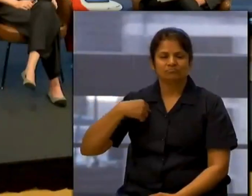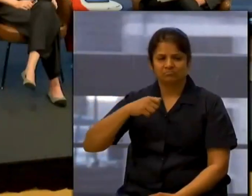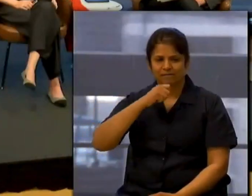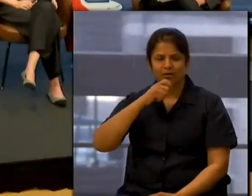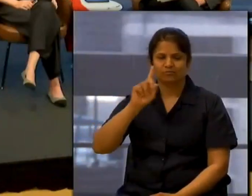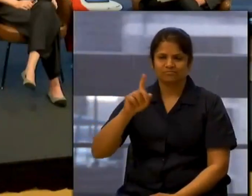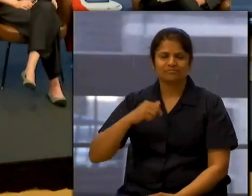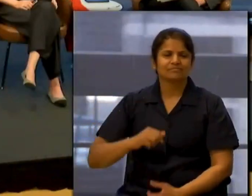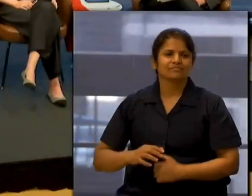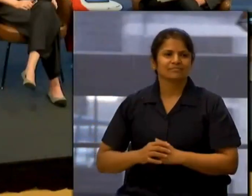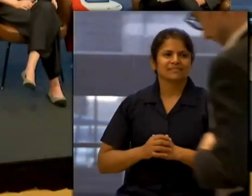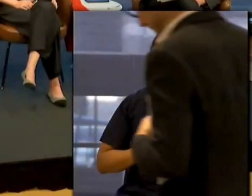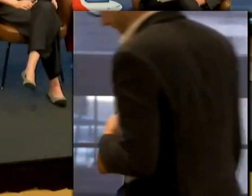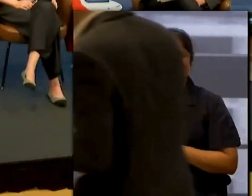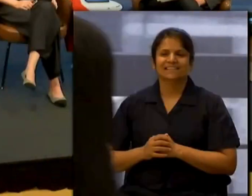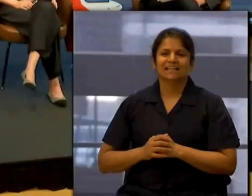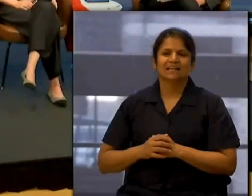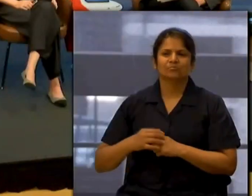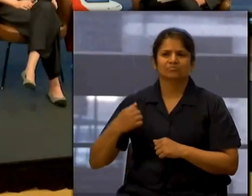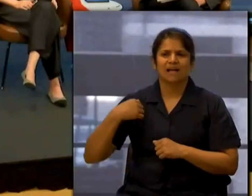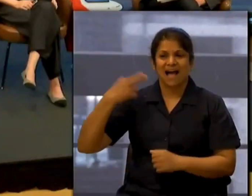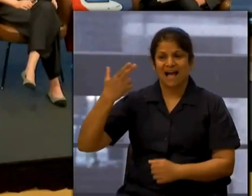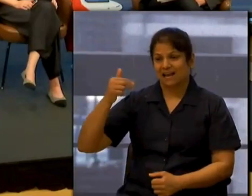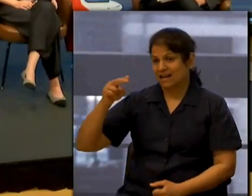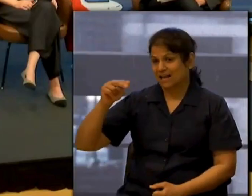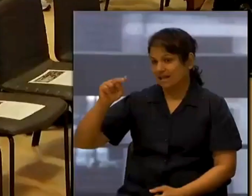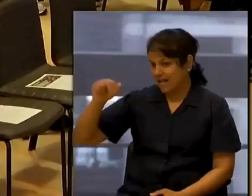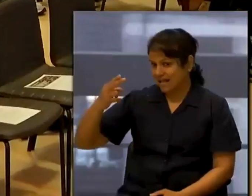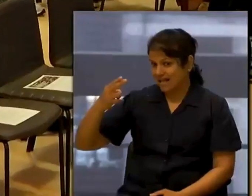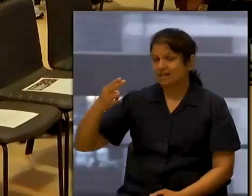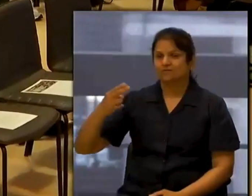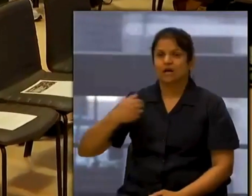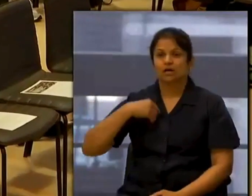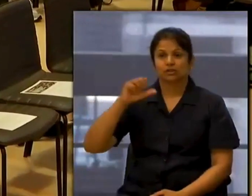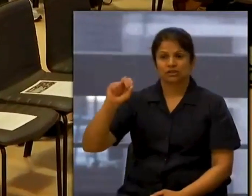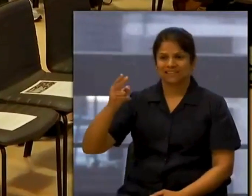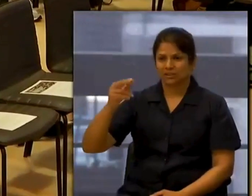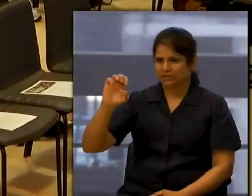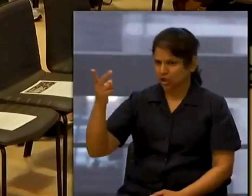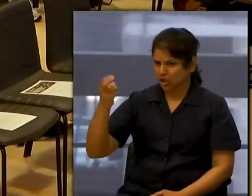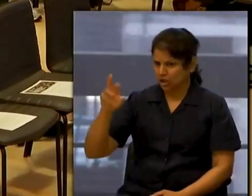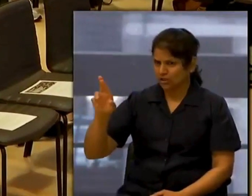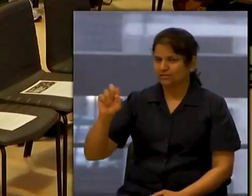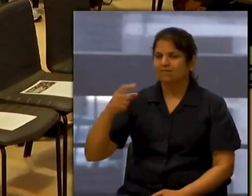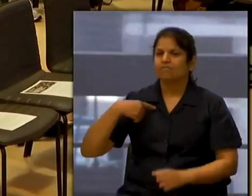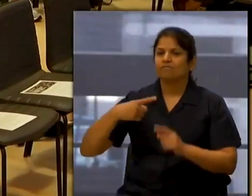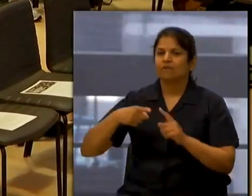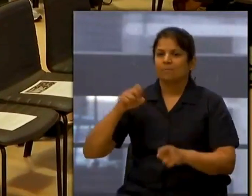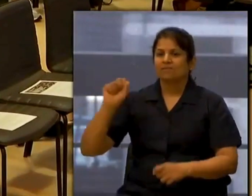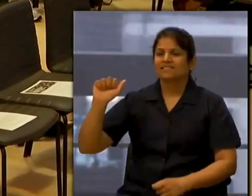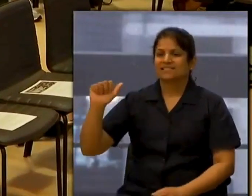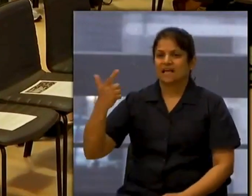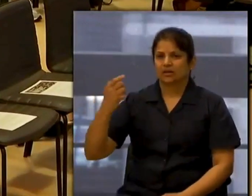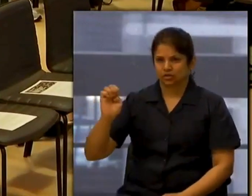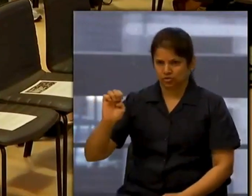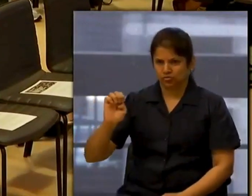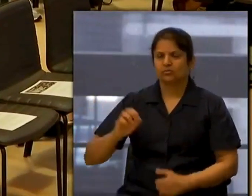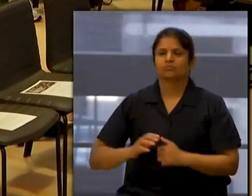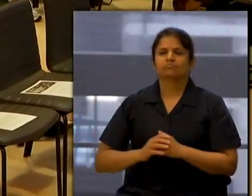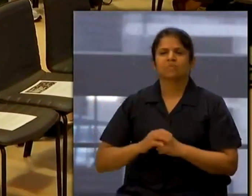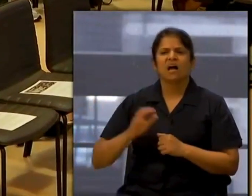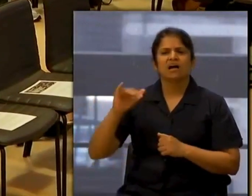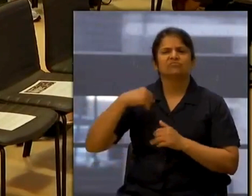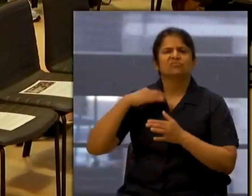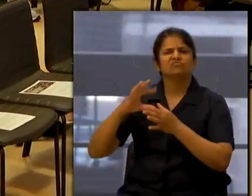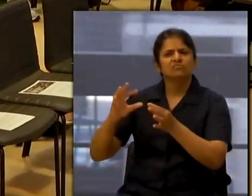Hi, thank you all. I'm Hannah, she, her from Sage. While you all were talking, I was thinking about, obviously, all of the great